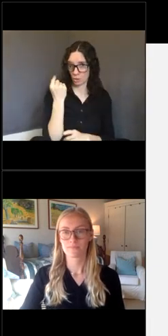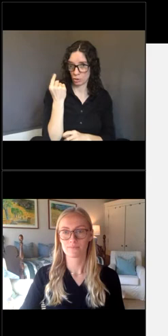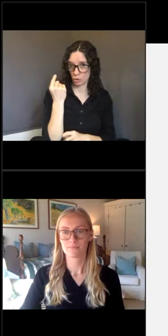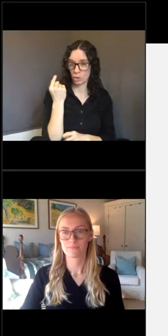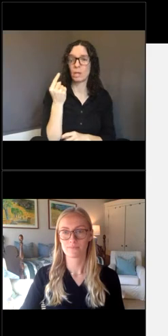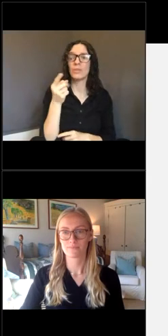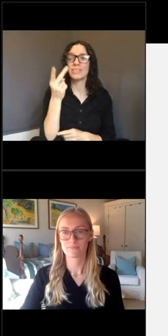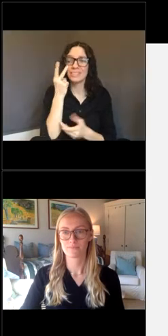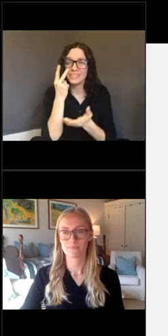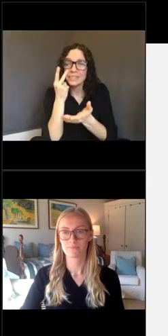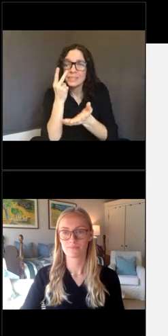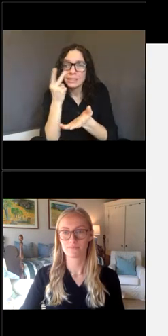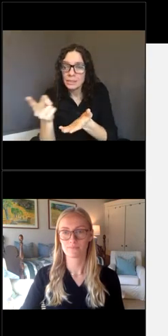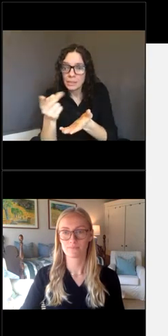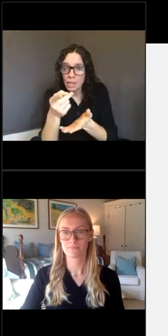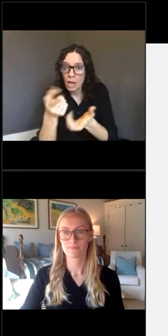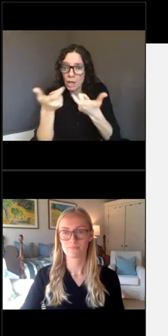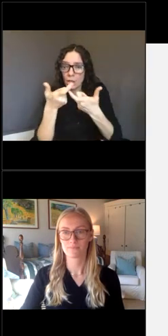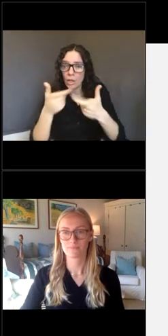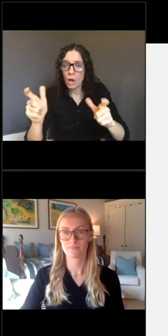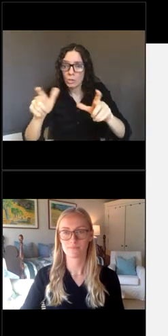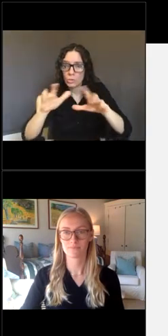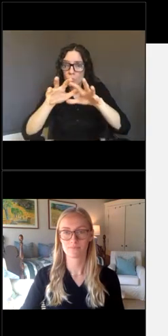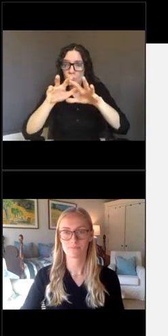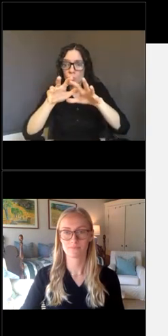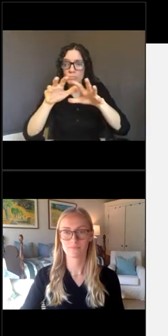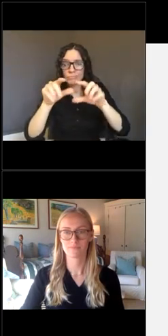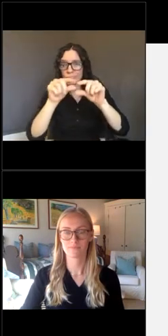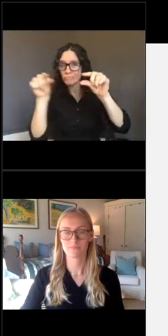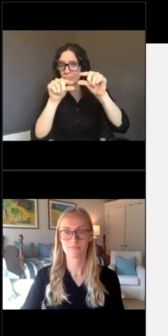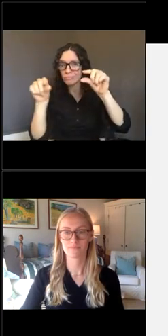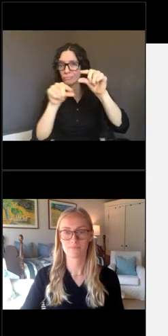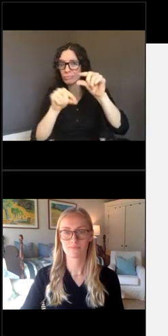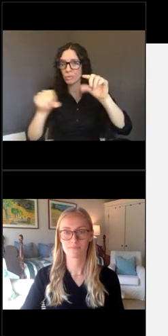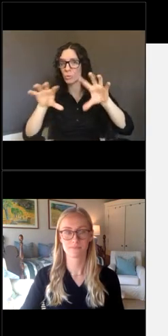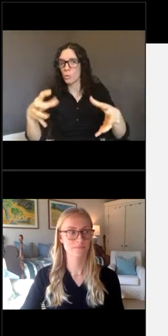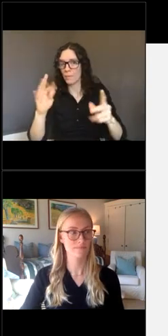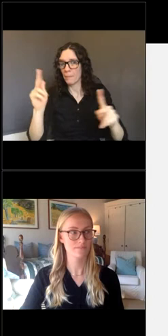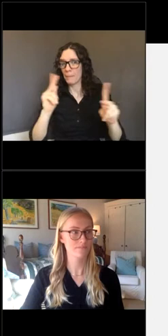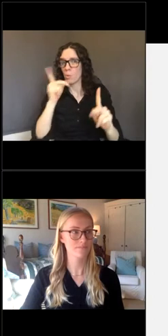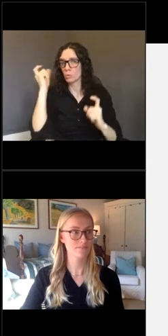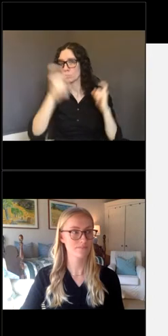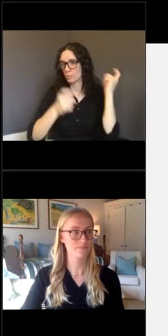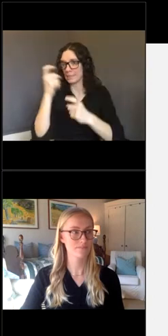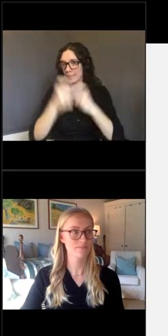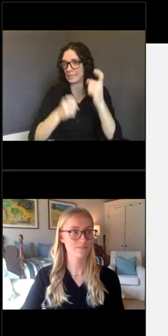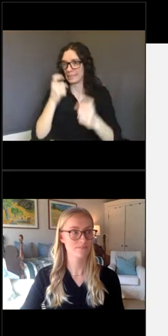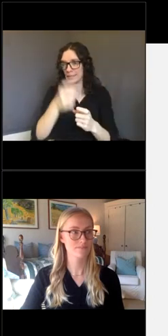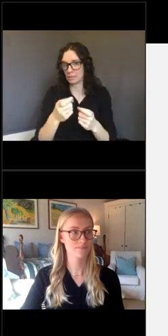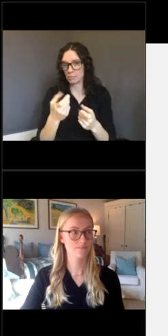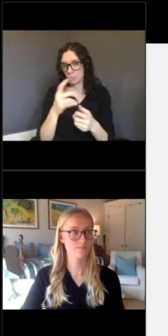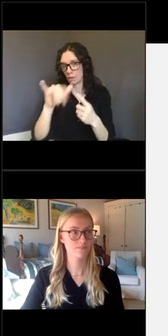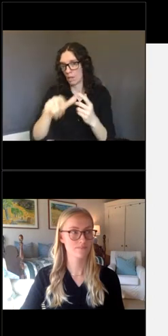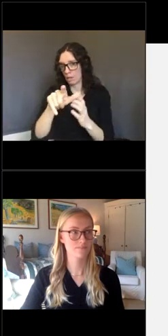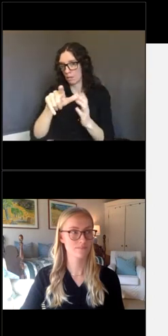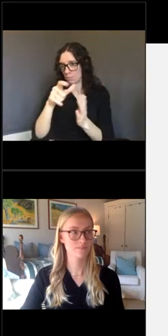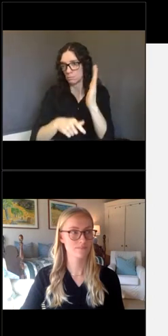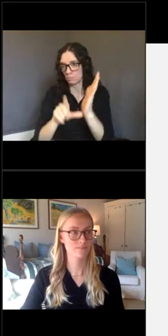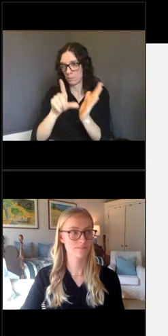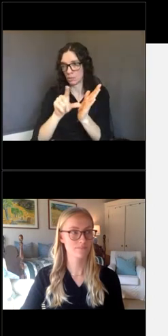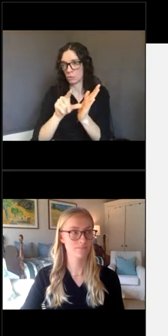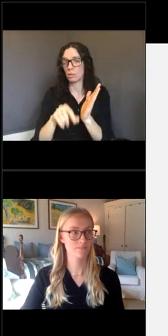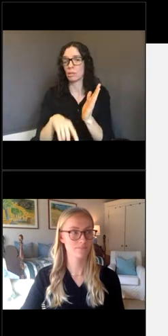there a large group of contributors. The importance of that publication is it's the first time